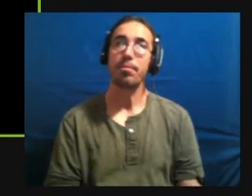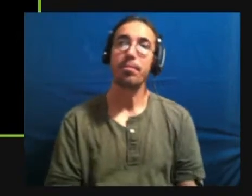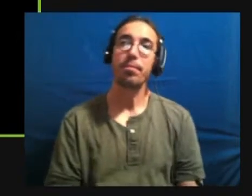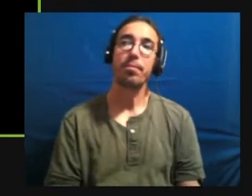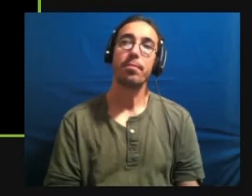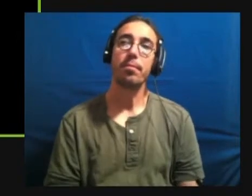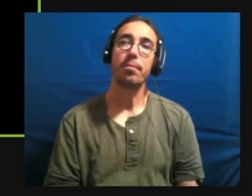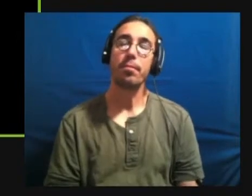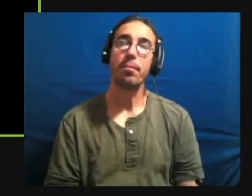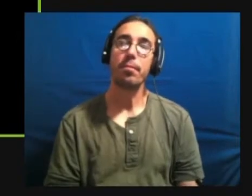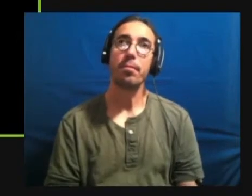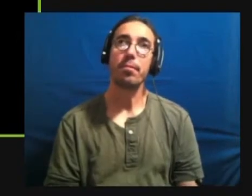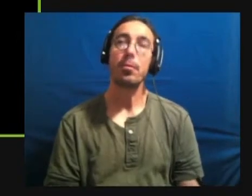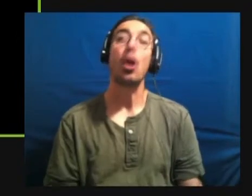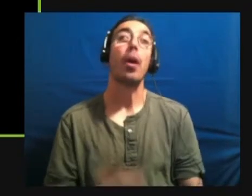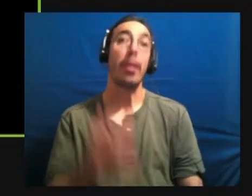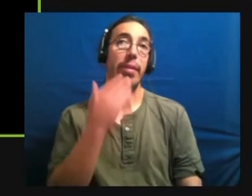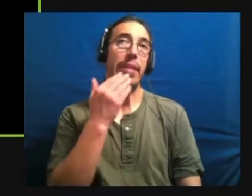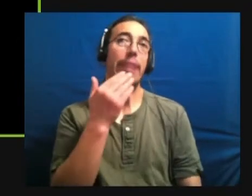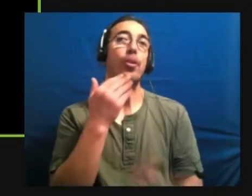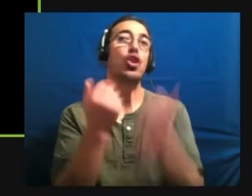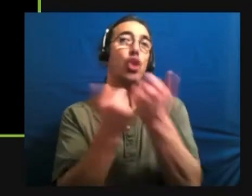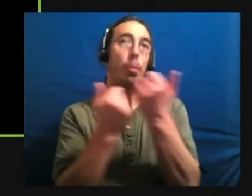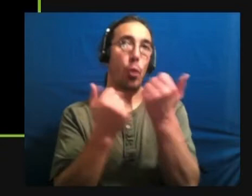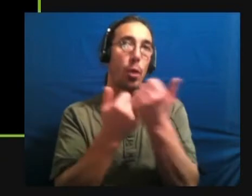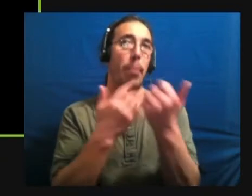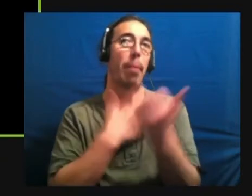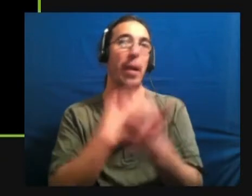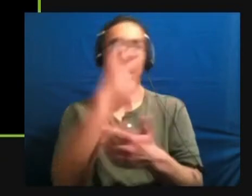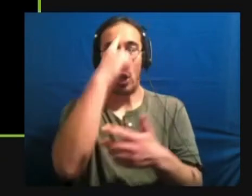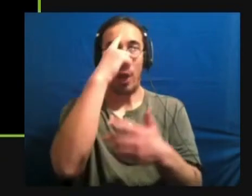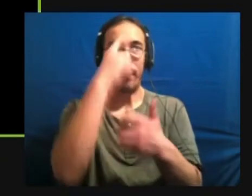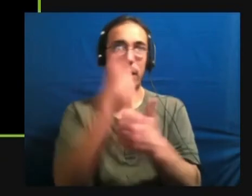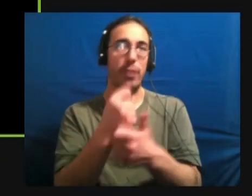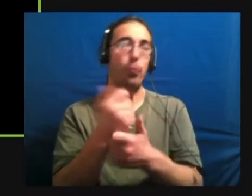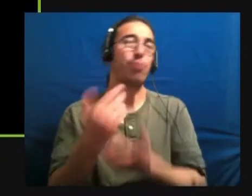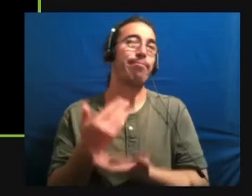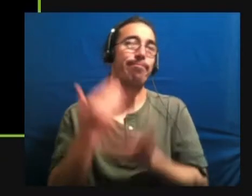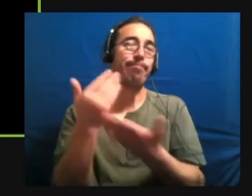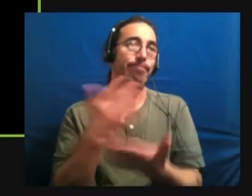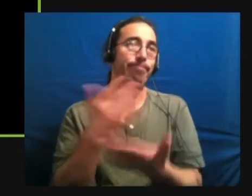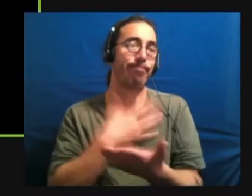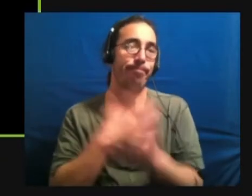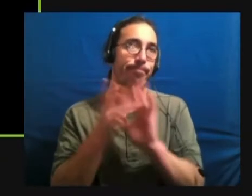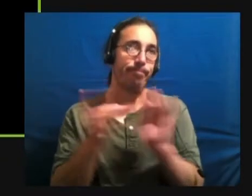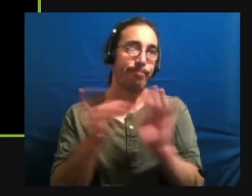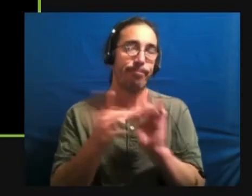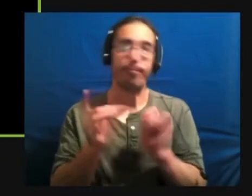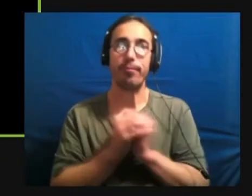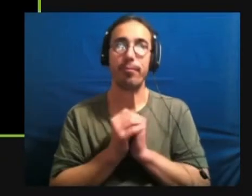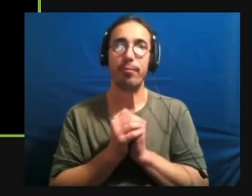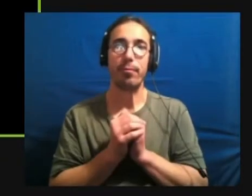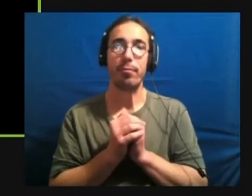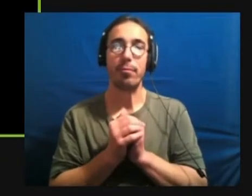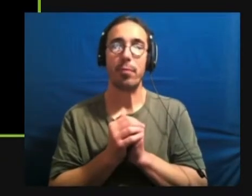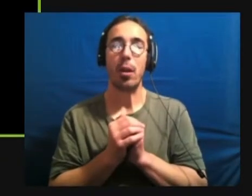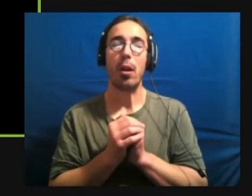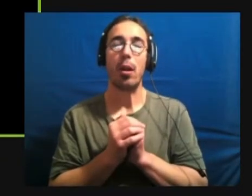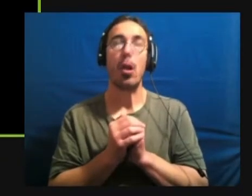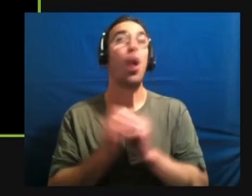to deliver this conference in the way that I can without totally losing my